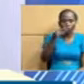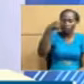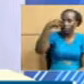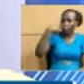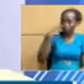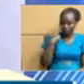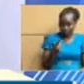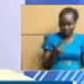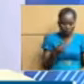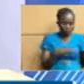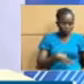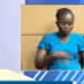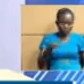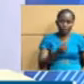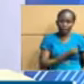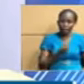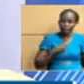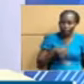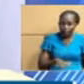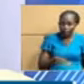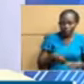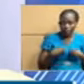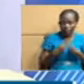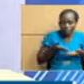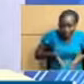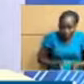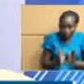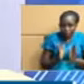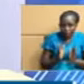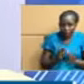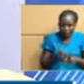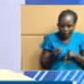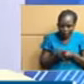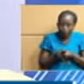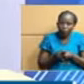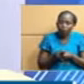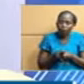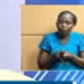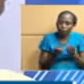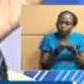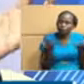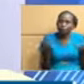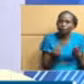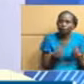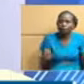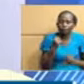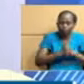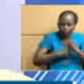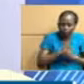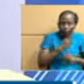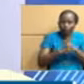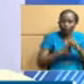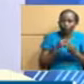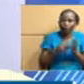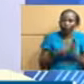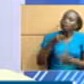pregnant mothers and giving birth to nearly the same amount of children who in a year they all need to get immunized, and